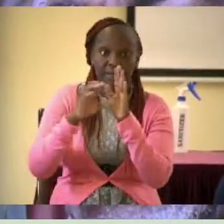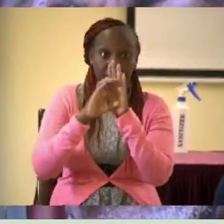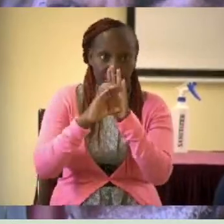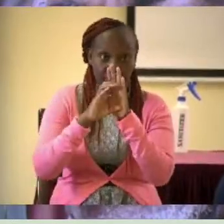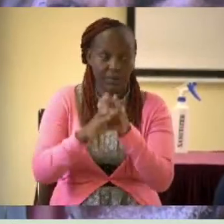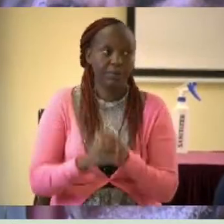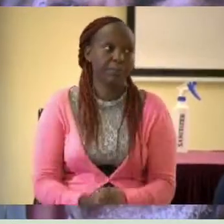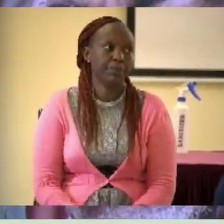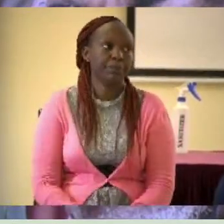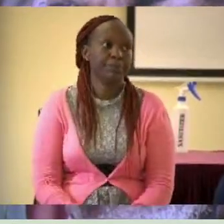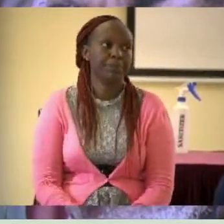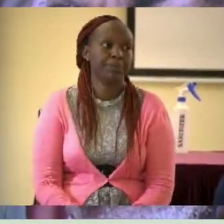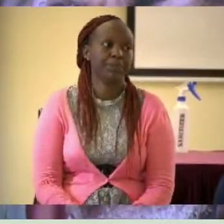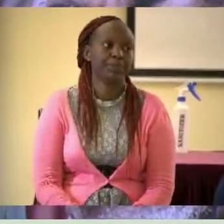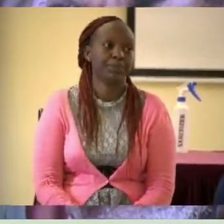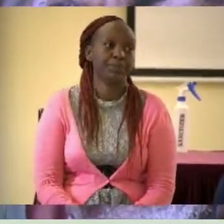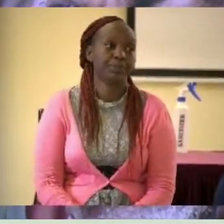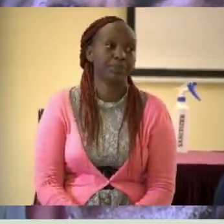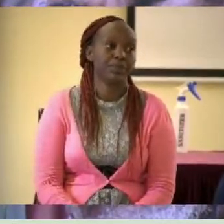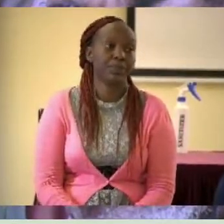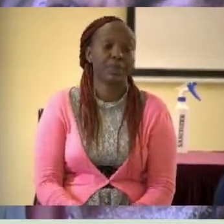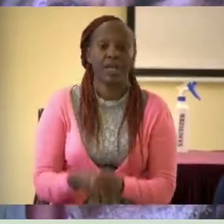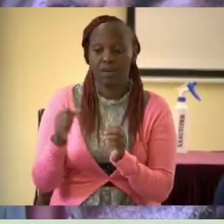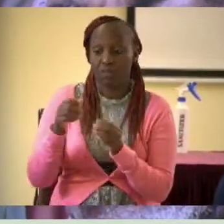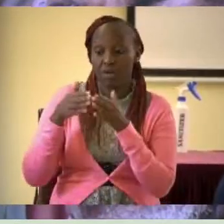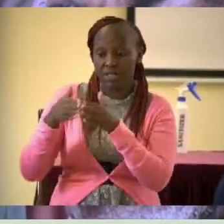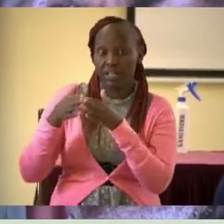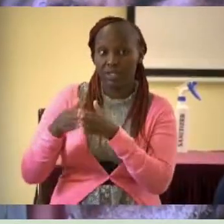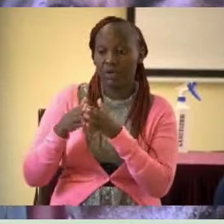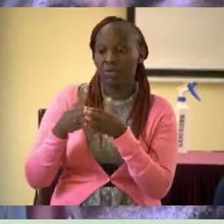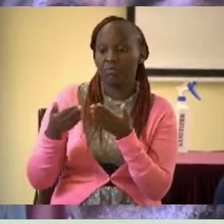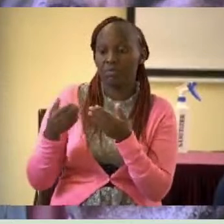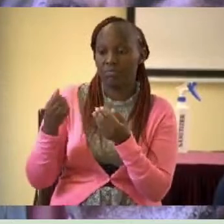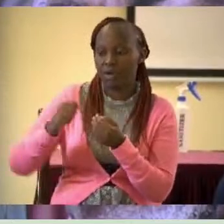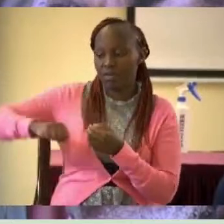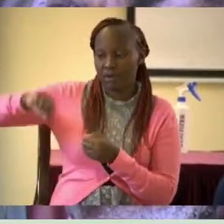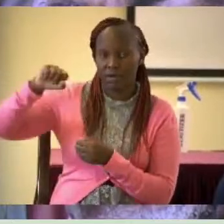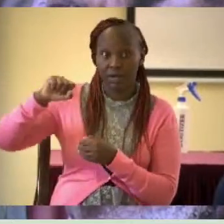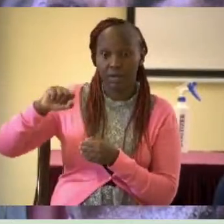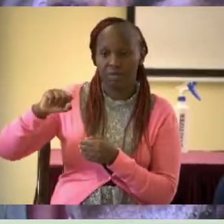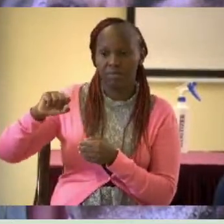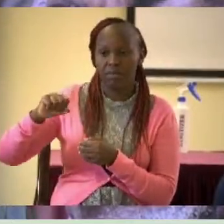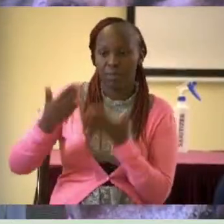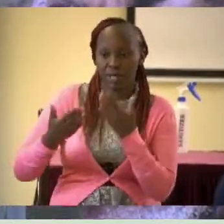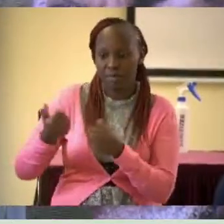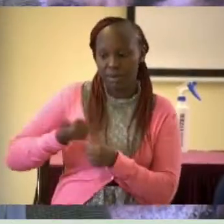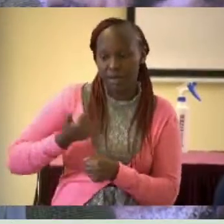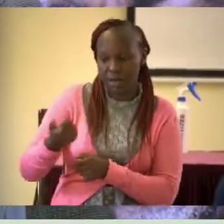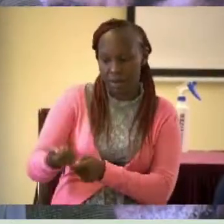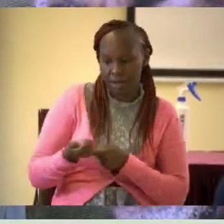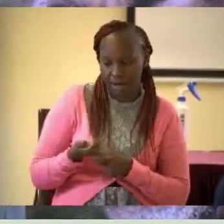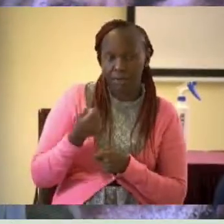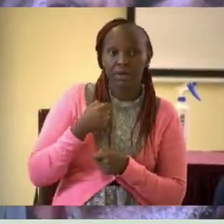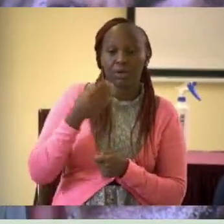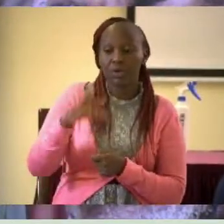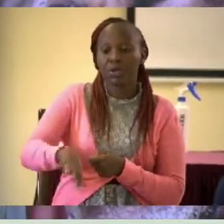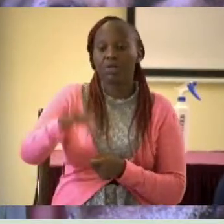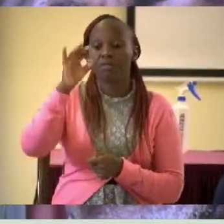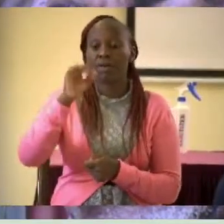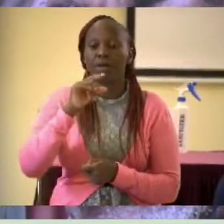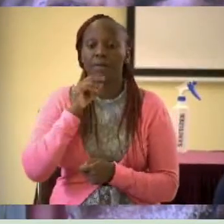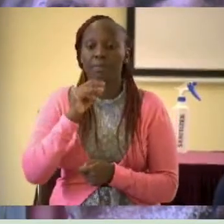example. For sexual offenses, defilement, you'll find some man has defiled a